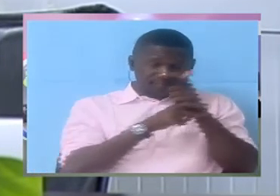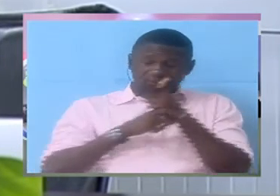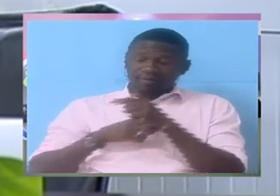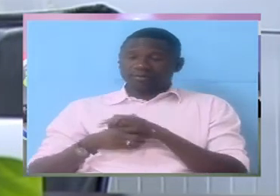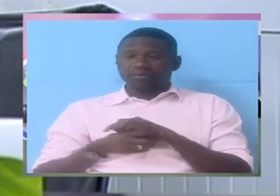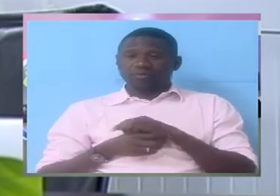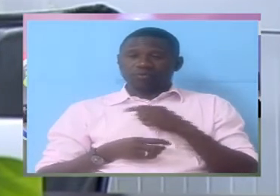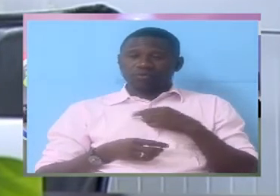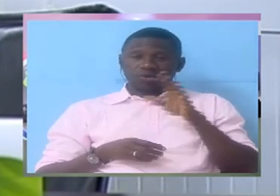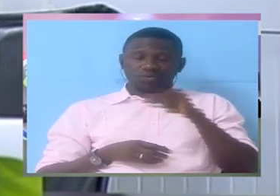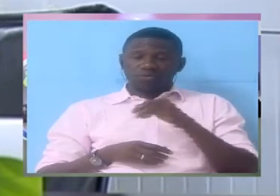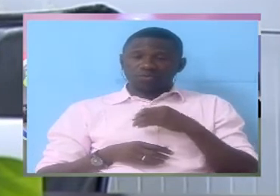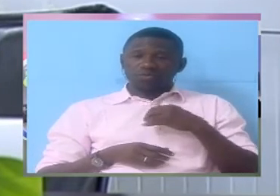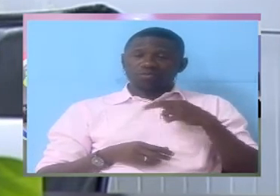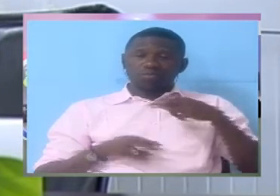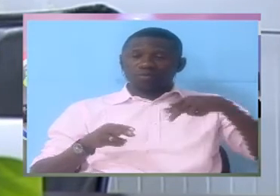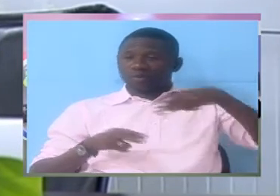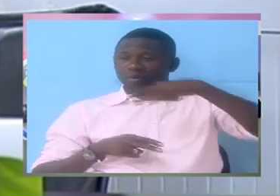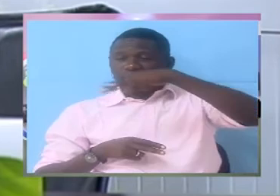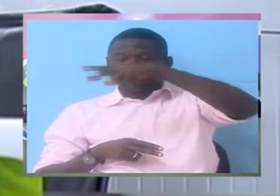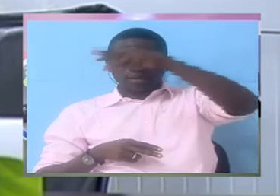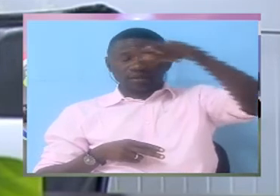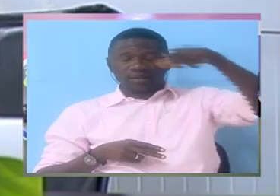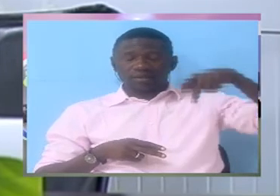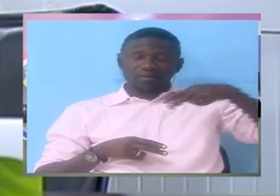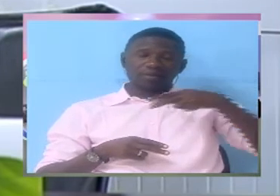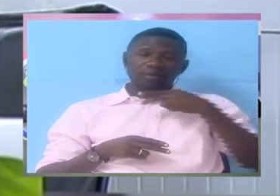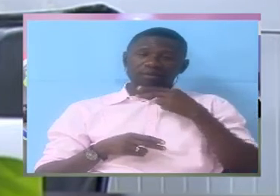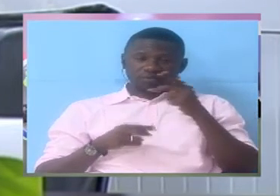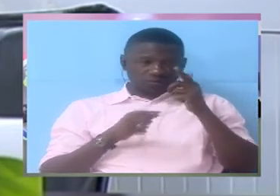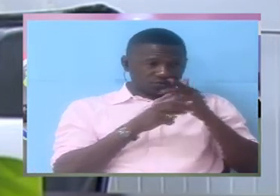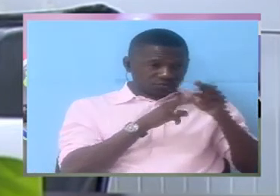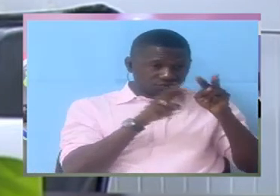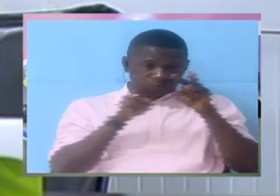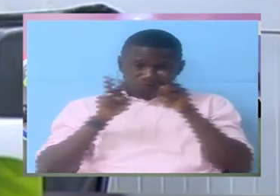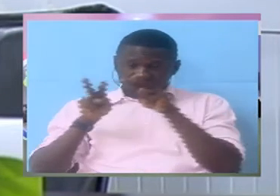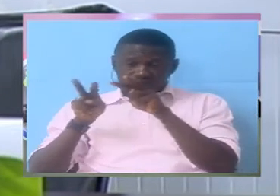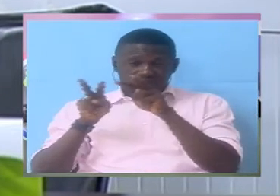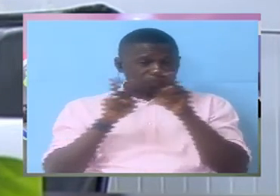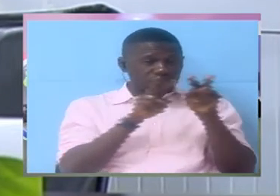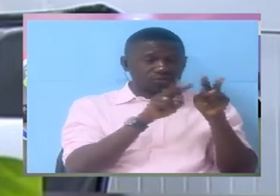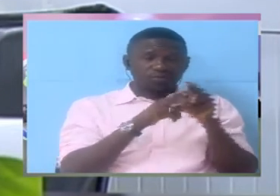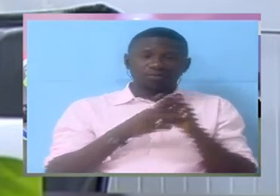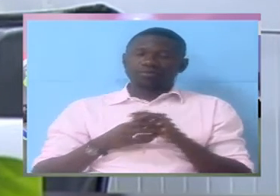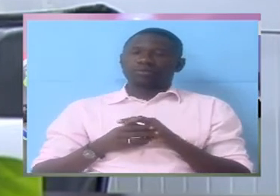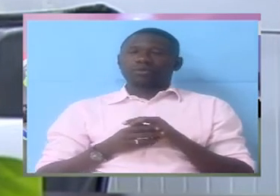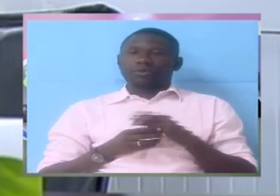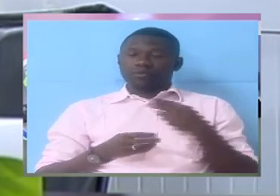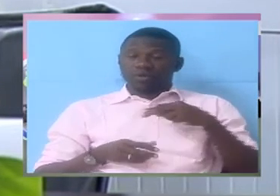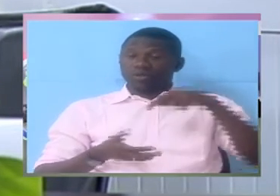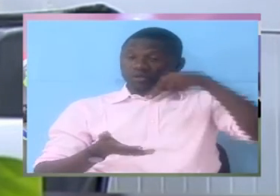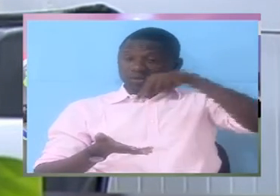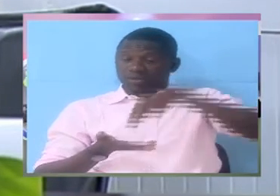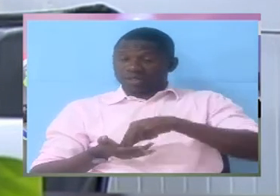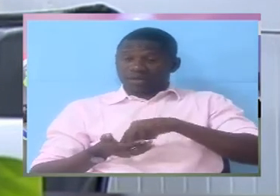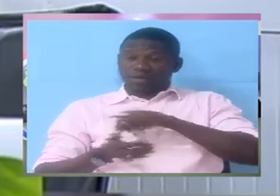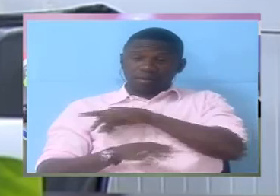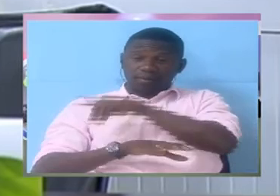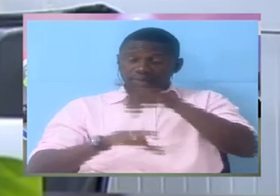mobile surveillance. We do mobile surveillance in Kataman Taman ne Kadulalu Jube. Static surveillance also. And